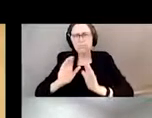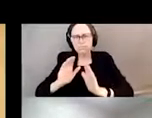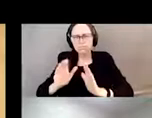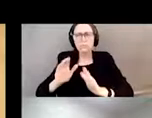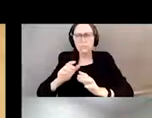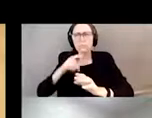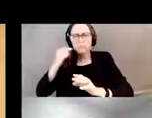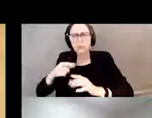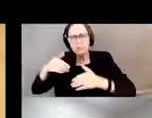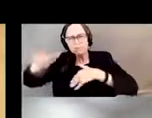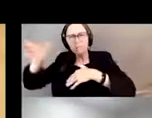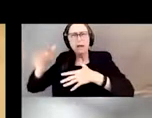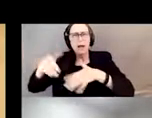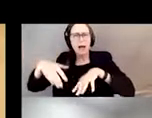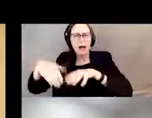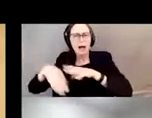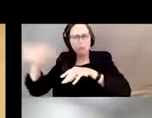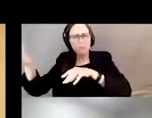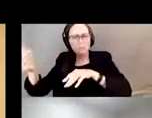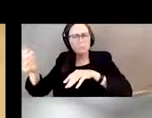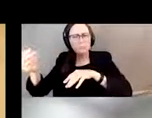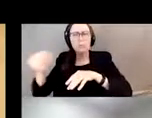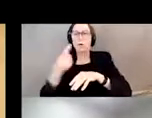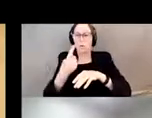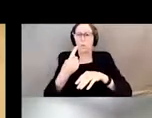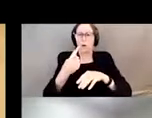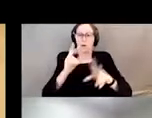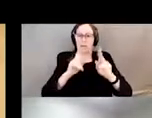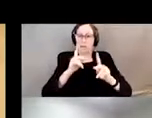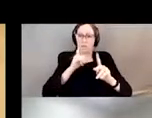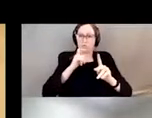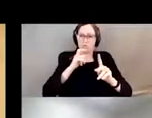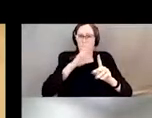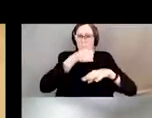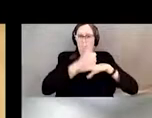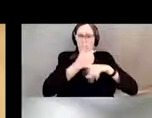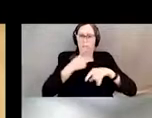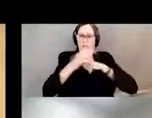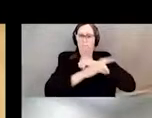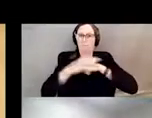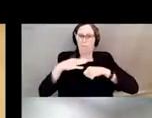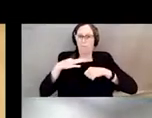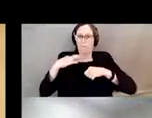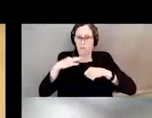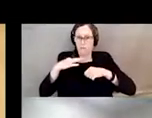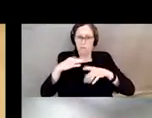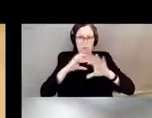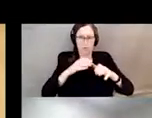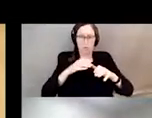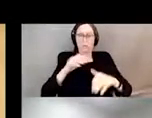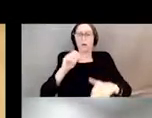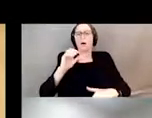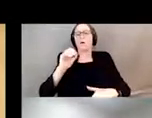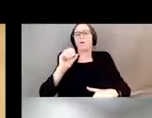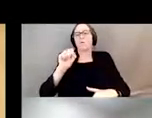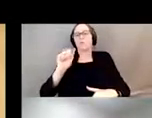out. One of the people who puts together one of these foreign volunteer groups is Osama bin Laden. Okay, he is